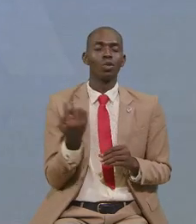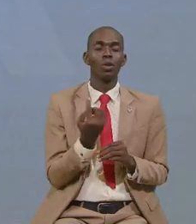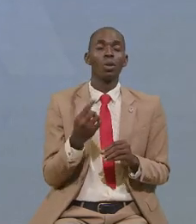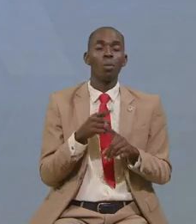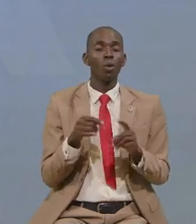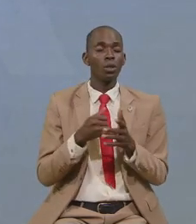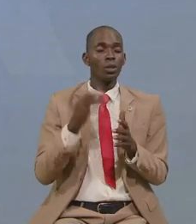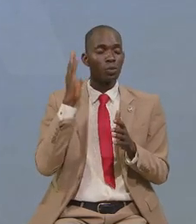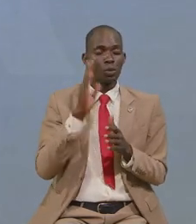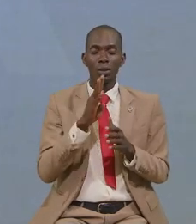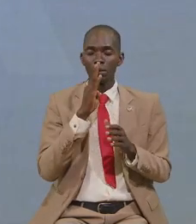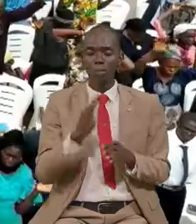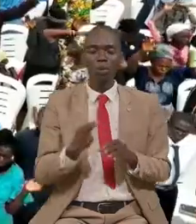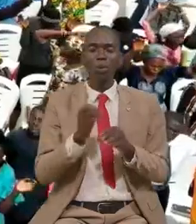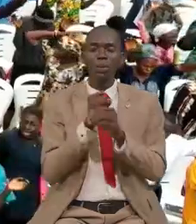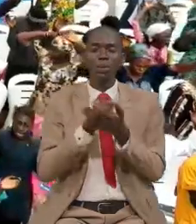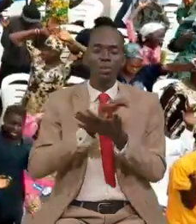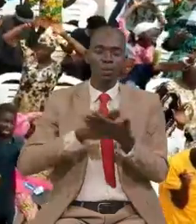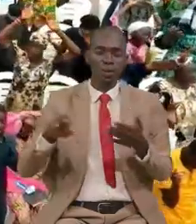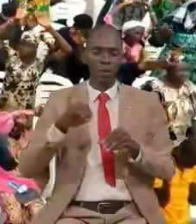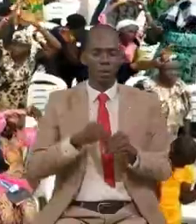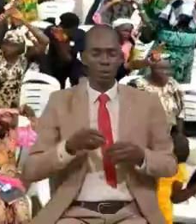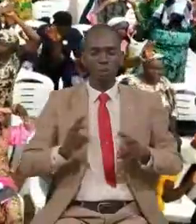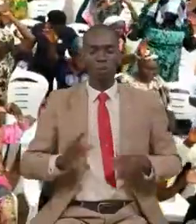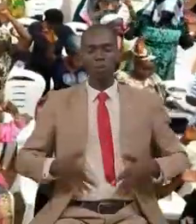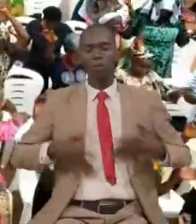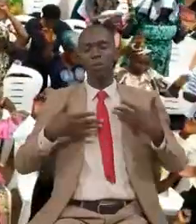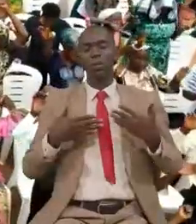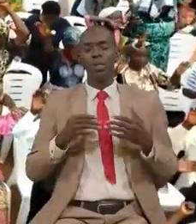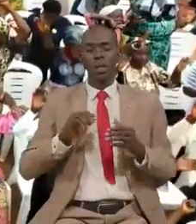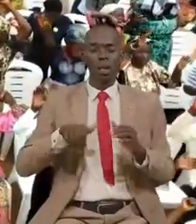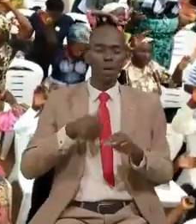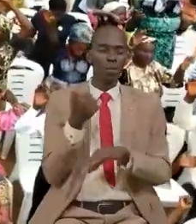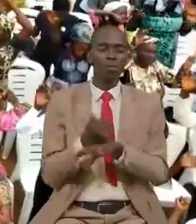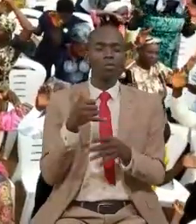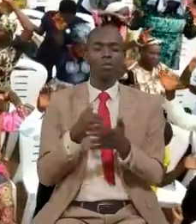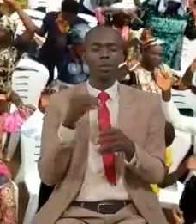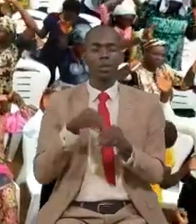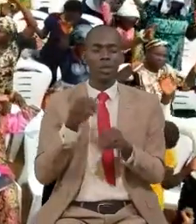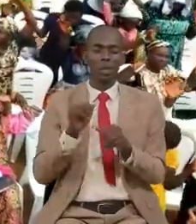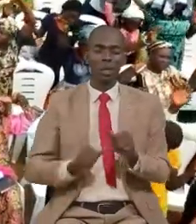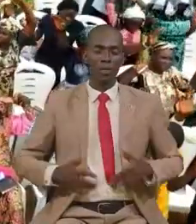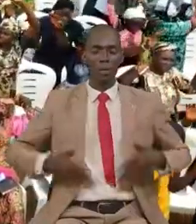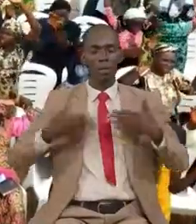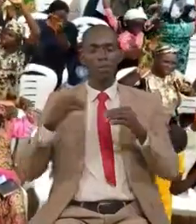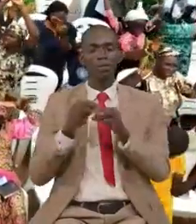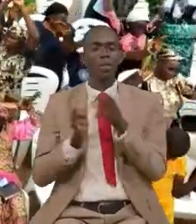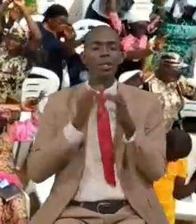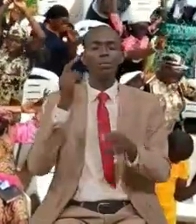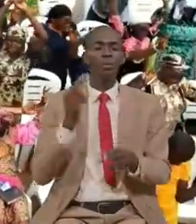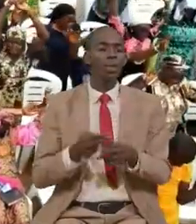in demonstration. Amen. Confirm each and every life in Jesus' name.